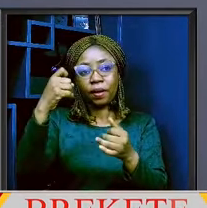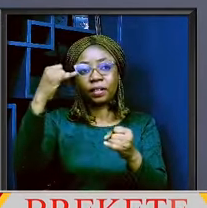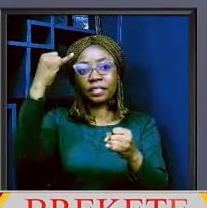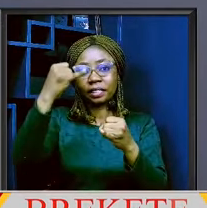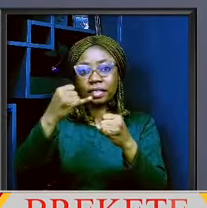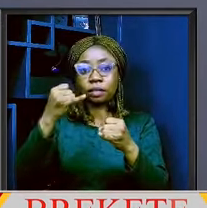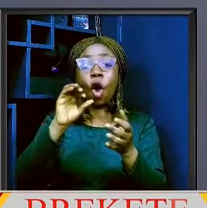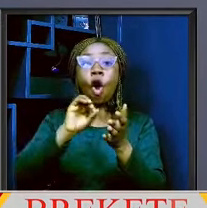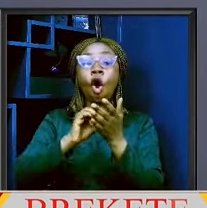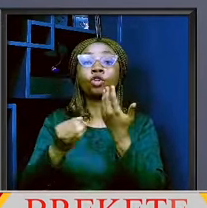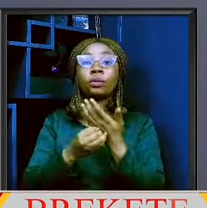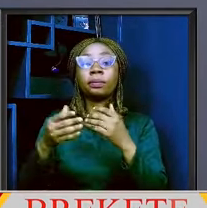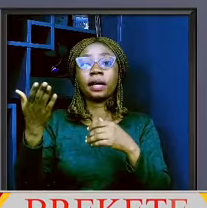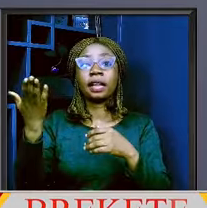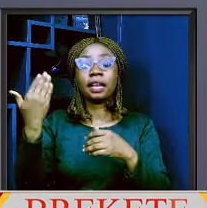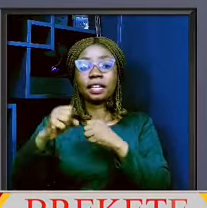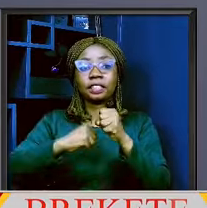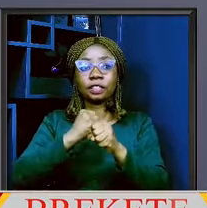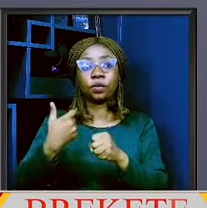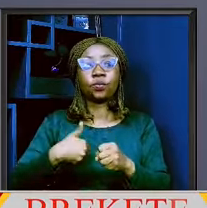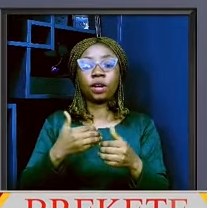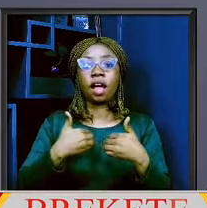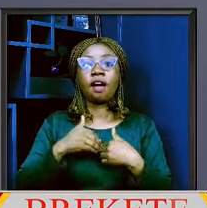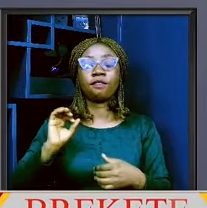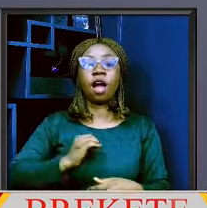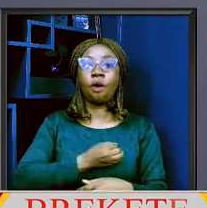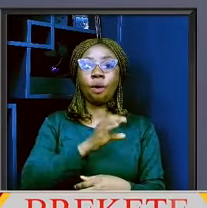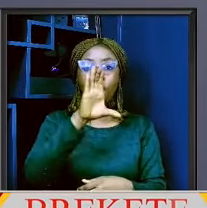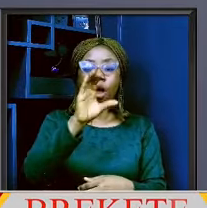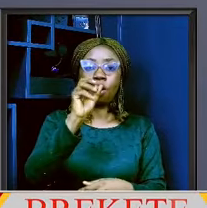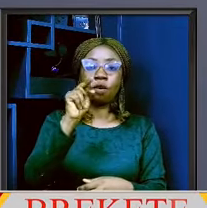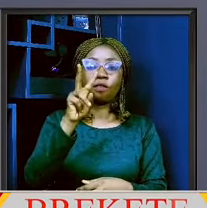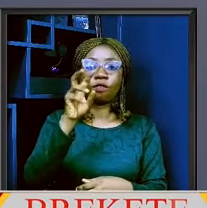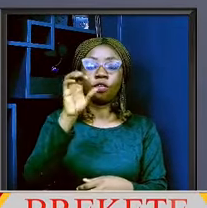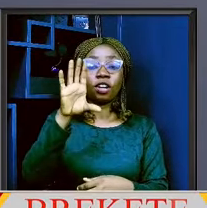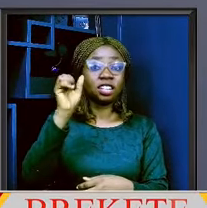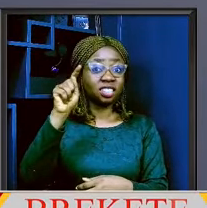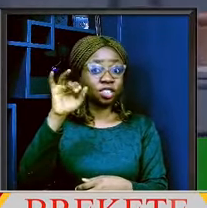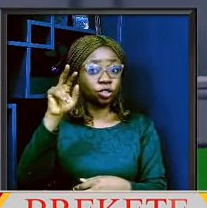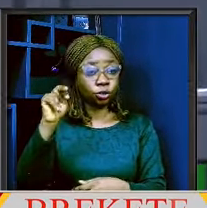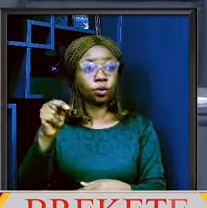last October last year, we had our convocation. It was one of